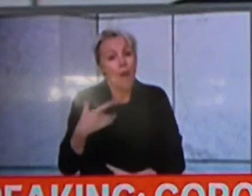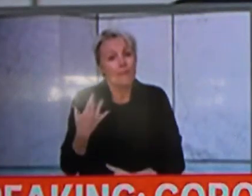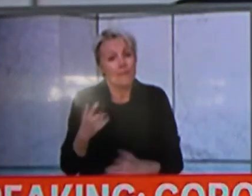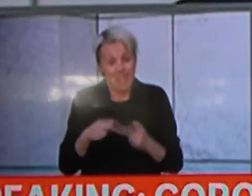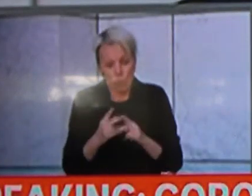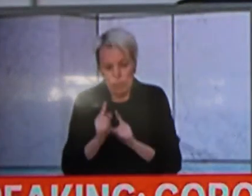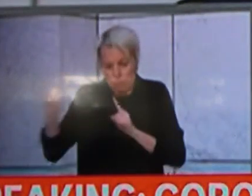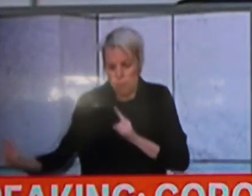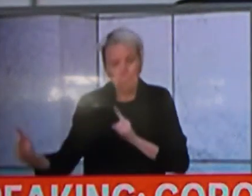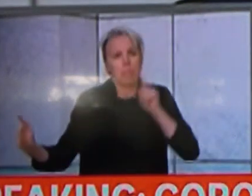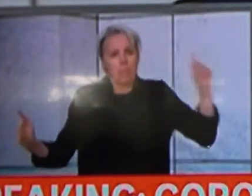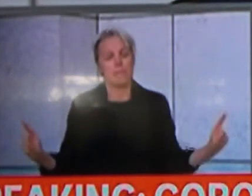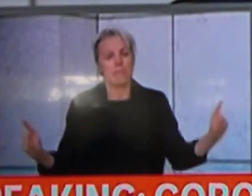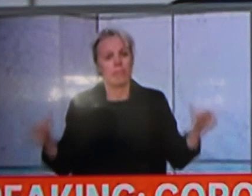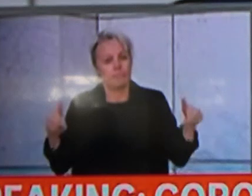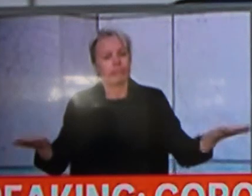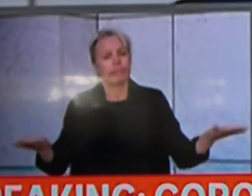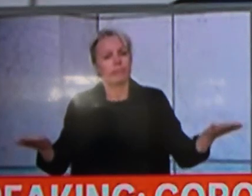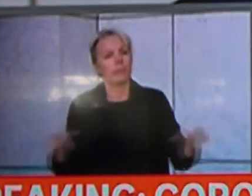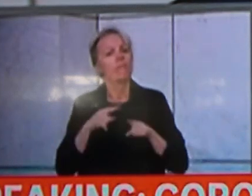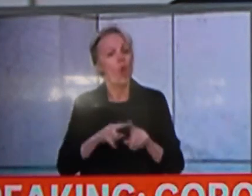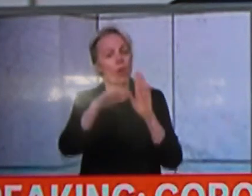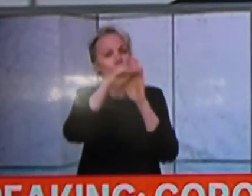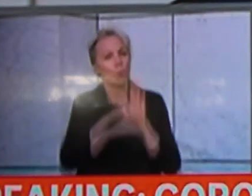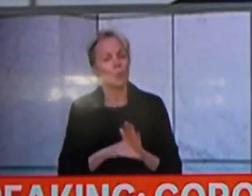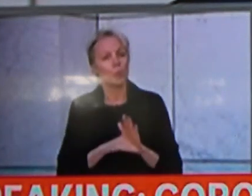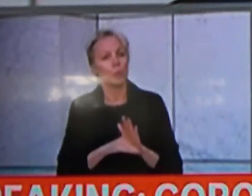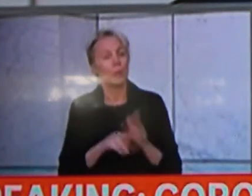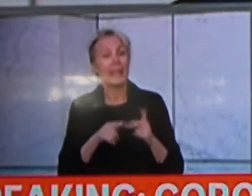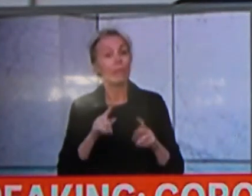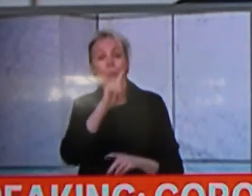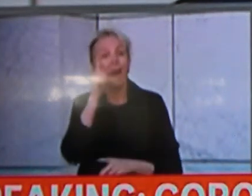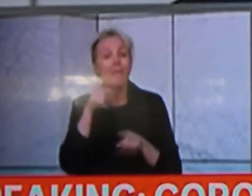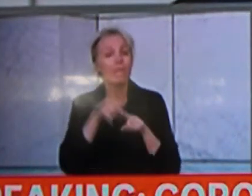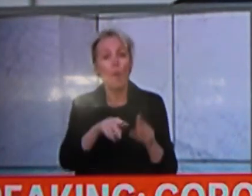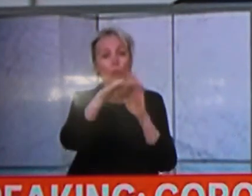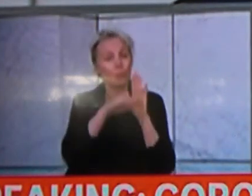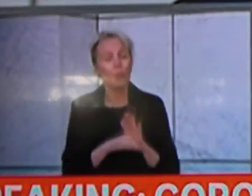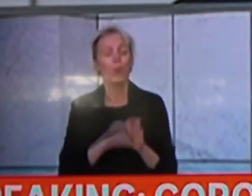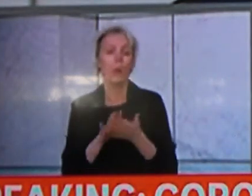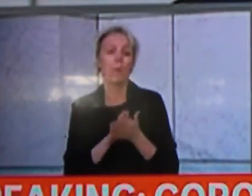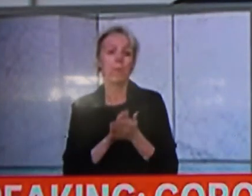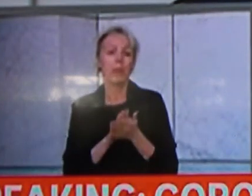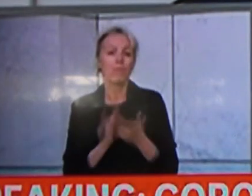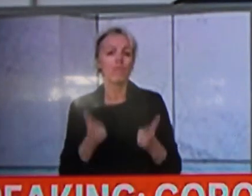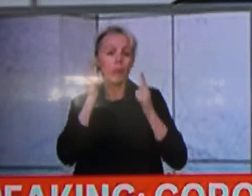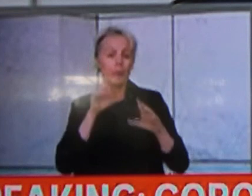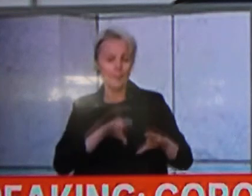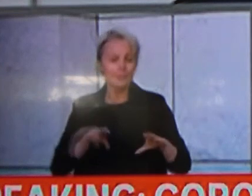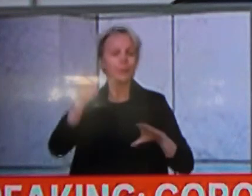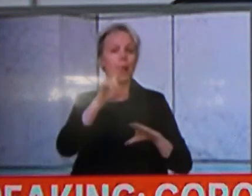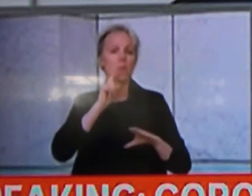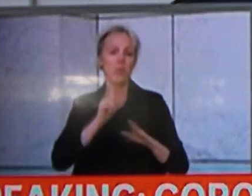And states and territories will have to take more severe responses to deal with that. So we are